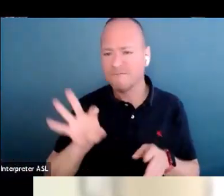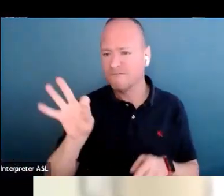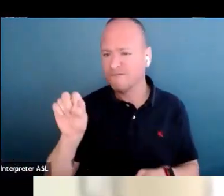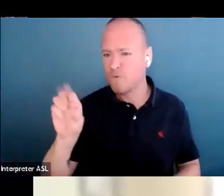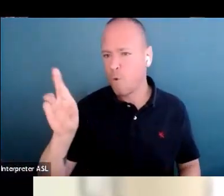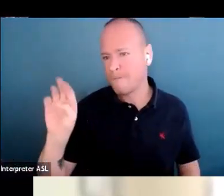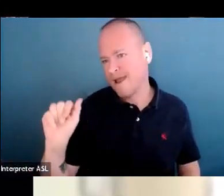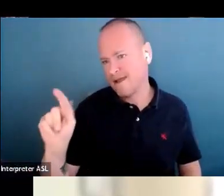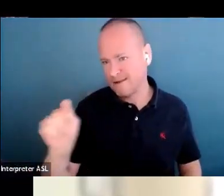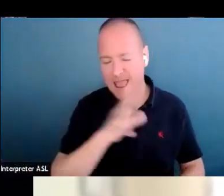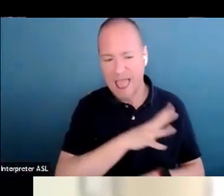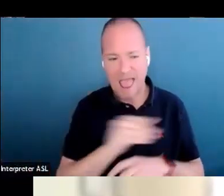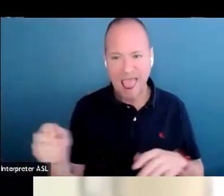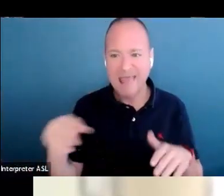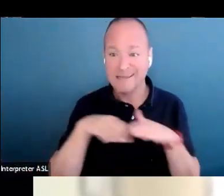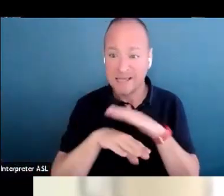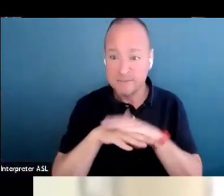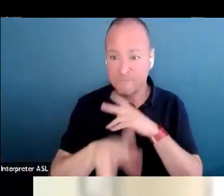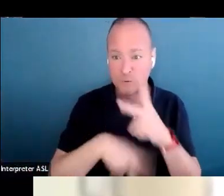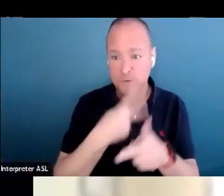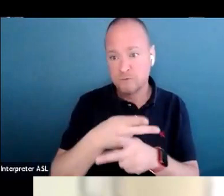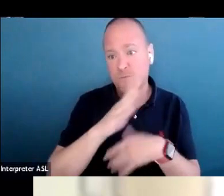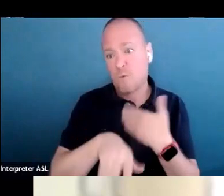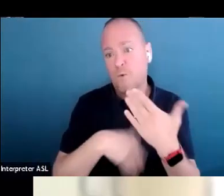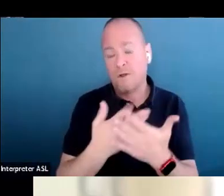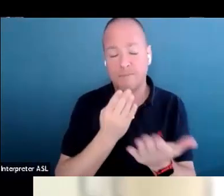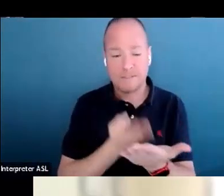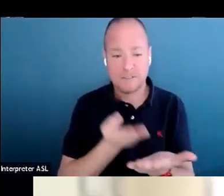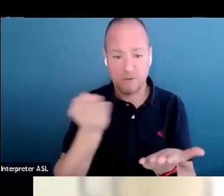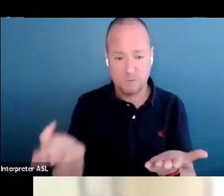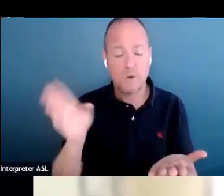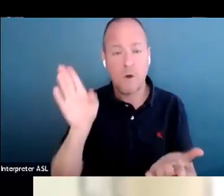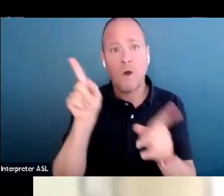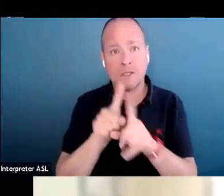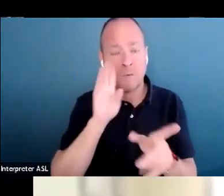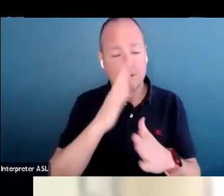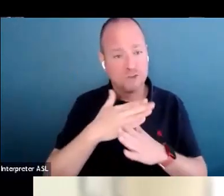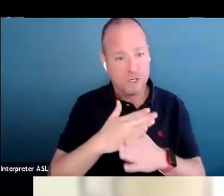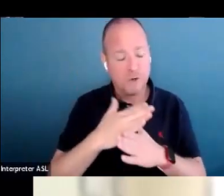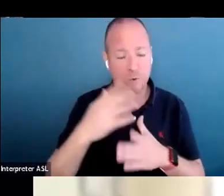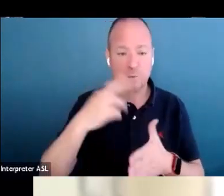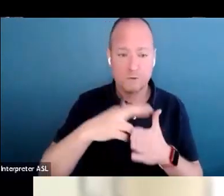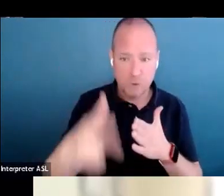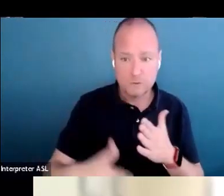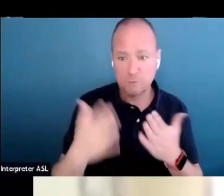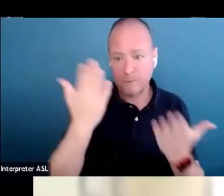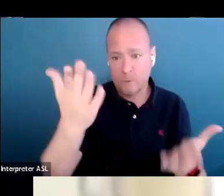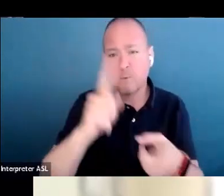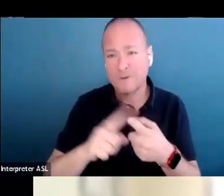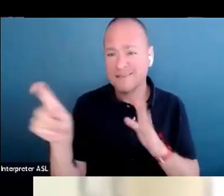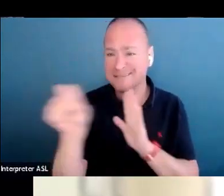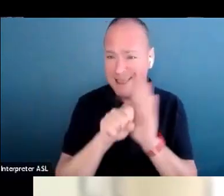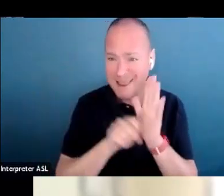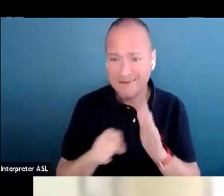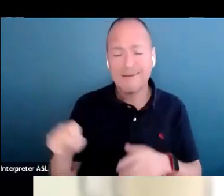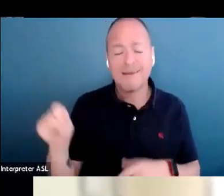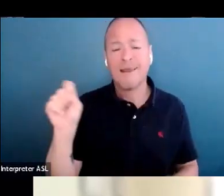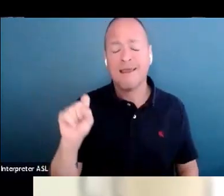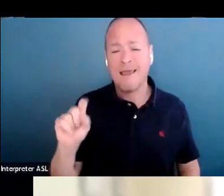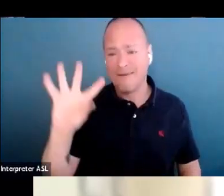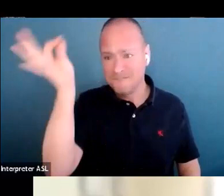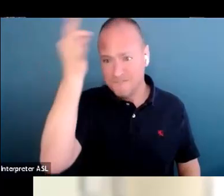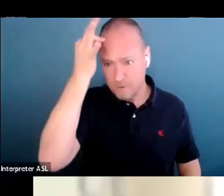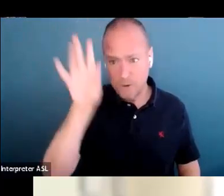materials. We also plan to share our results and recommendations with state and federal US